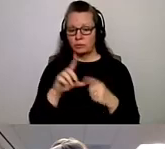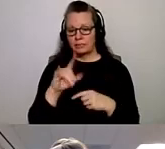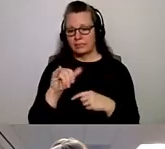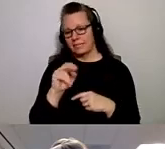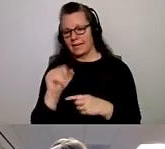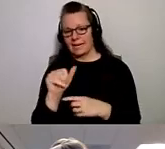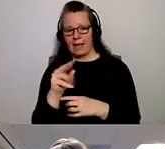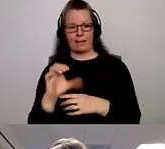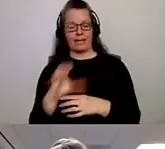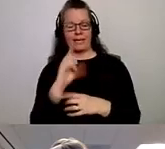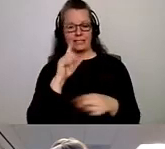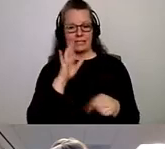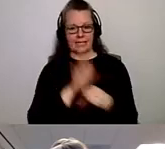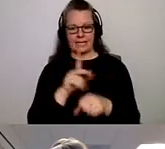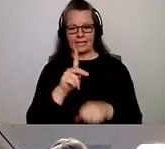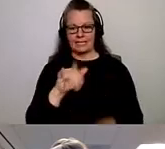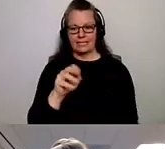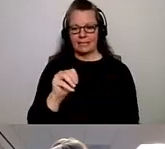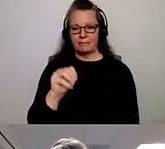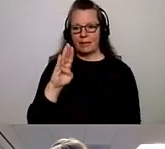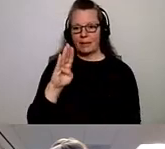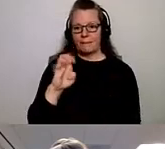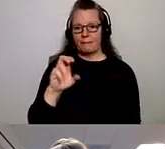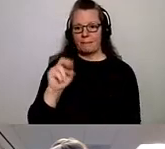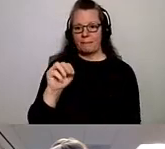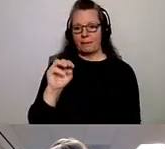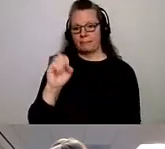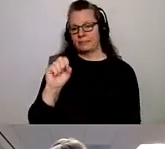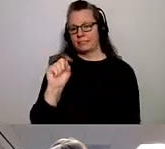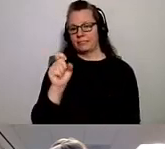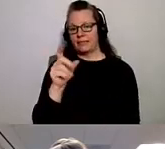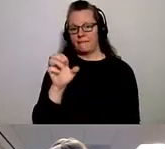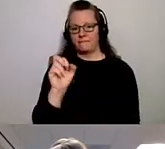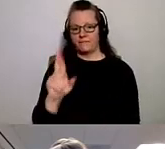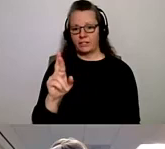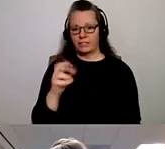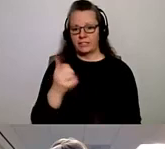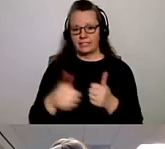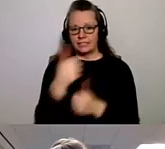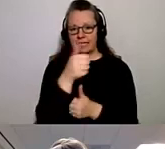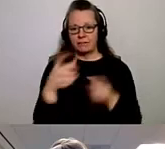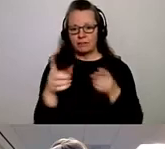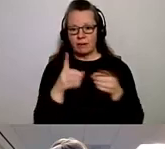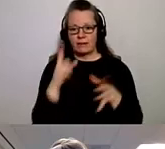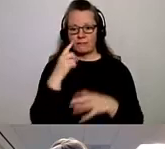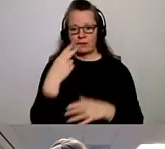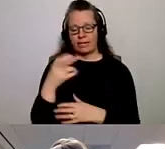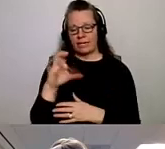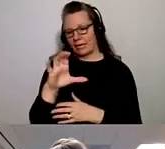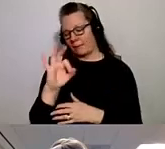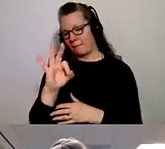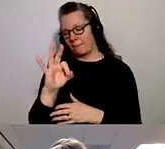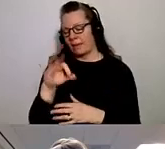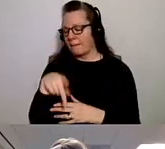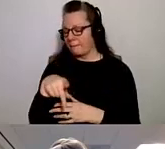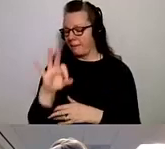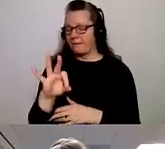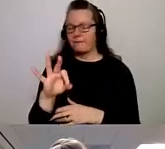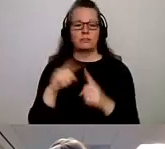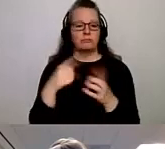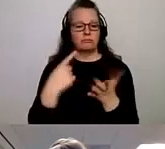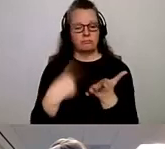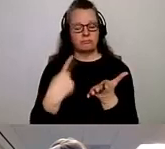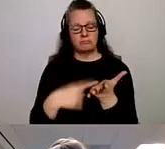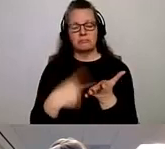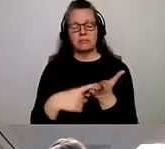dedicated Kim Bimsteffer, Executive Director of Healthcare Policy and Financing, to go over the logistics for today and the agenda